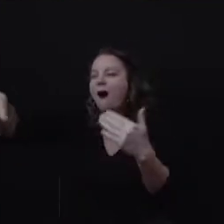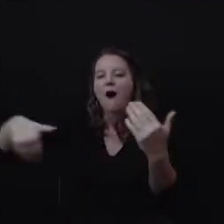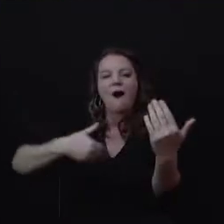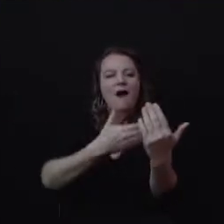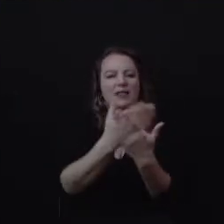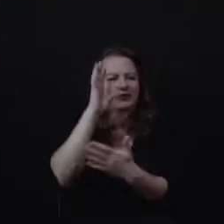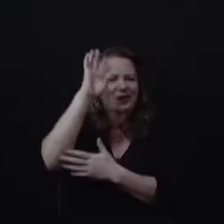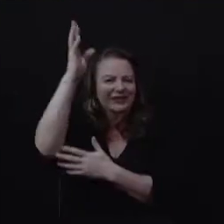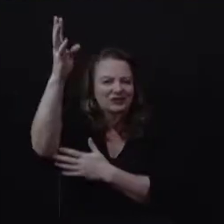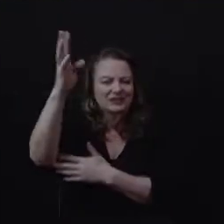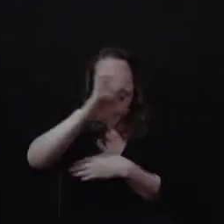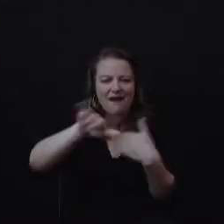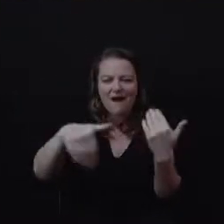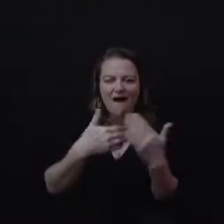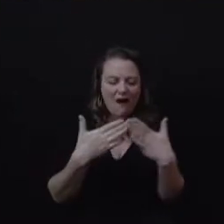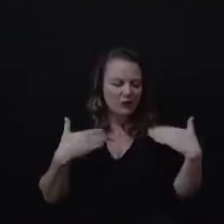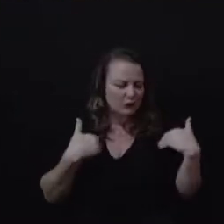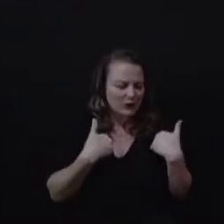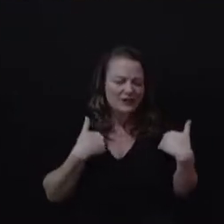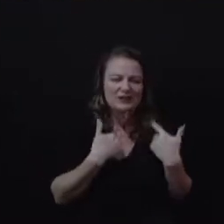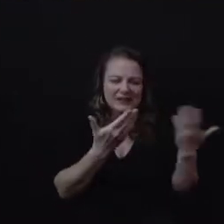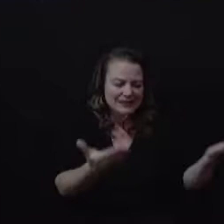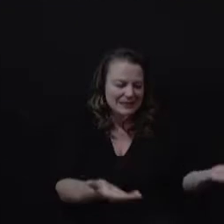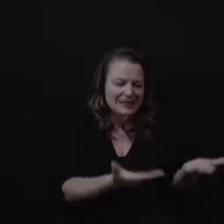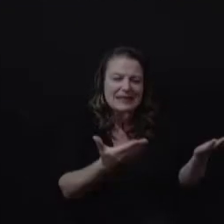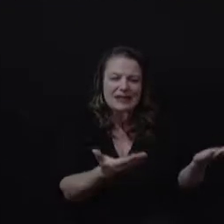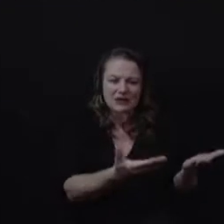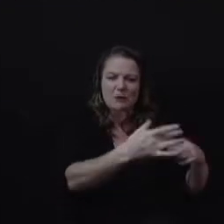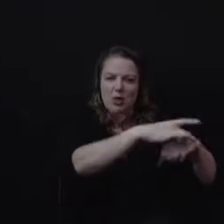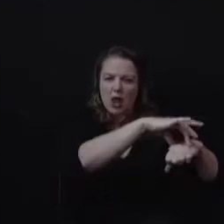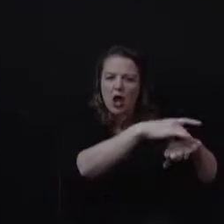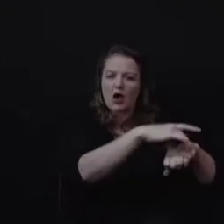creation, all creatures here below.